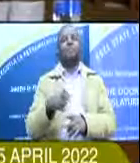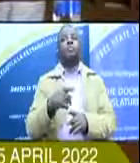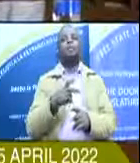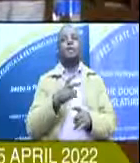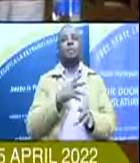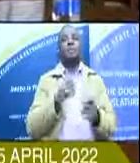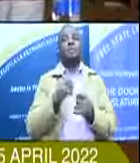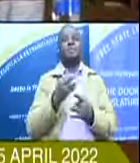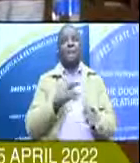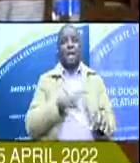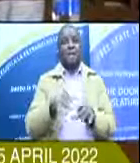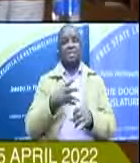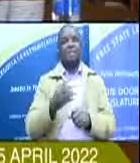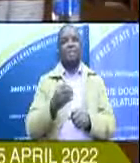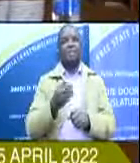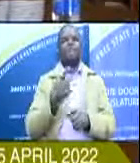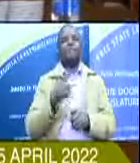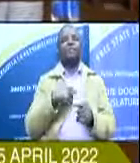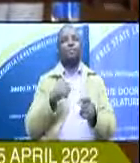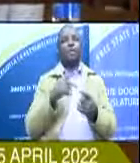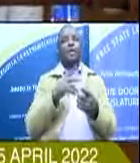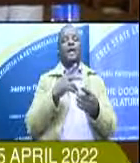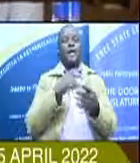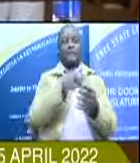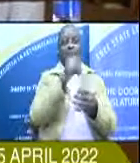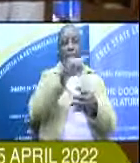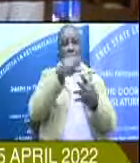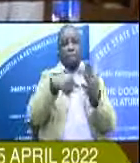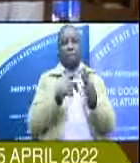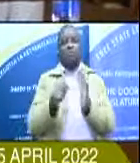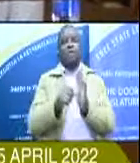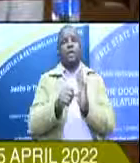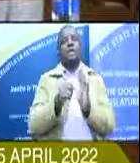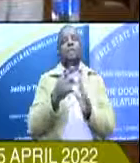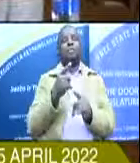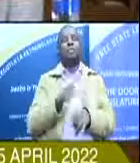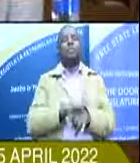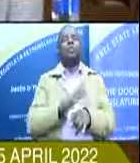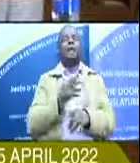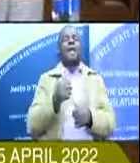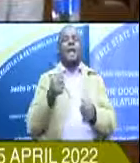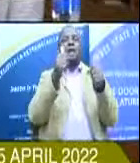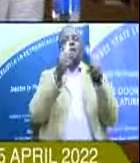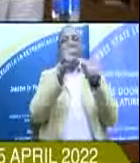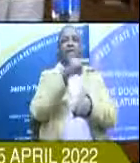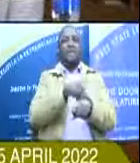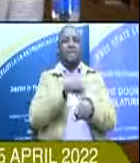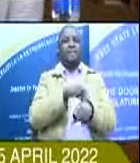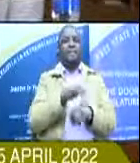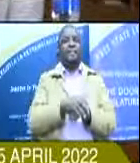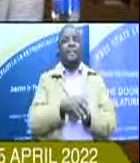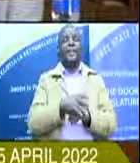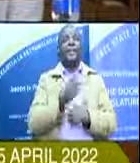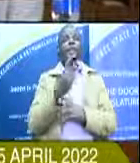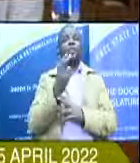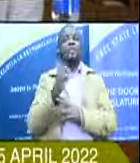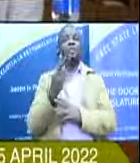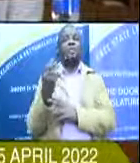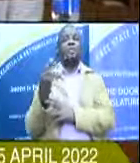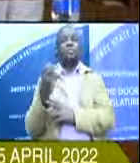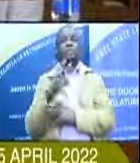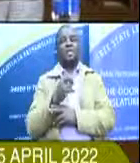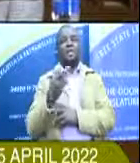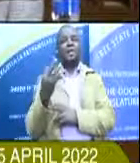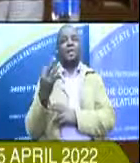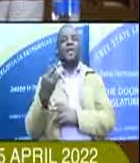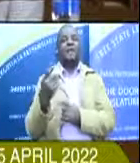posts while prioritizing critical posts, but mainly the clinical ones. During the 2022-23 financial year,